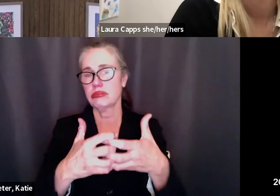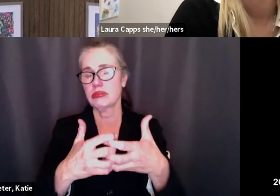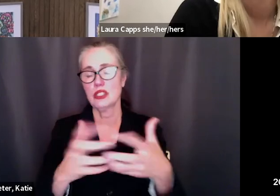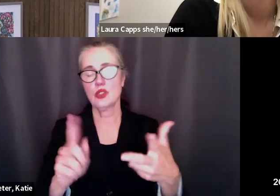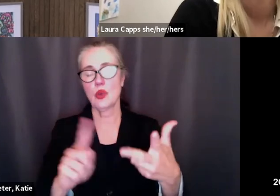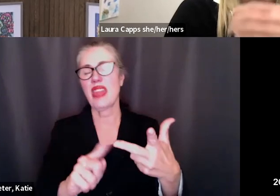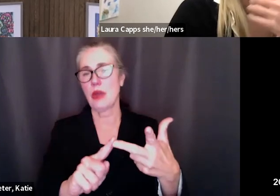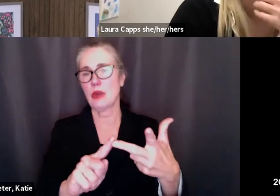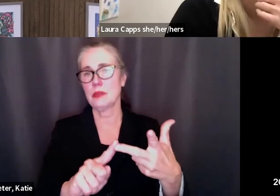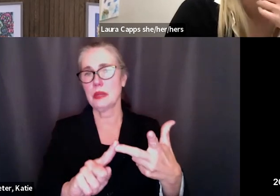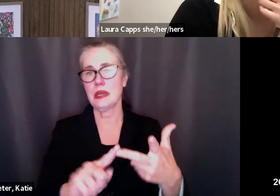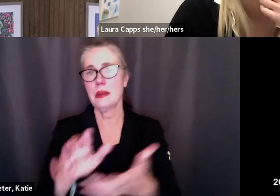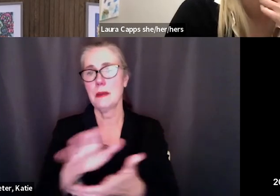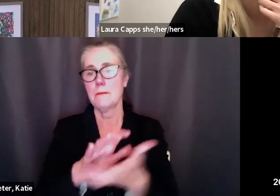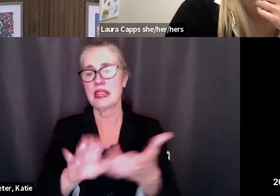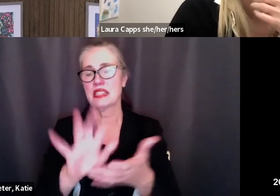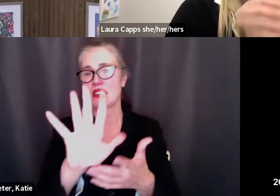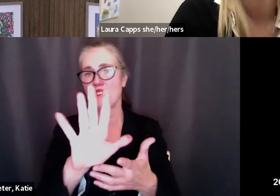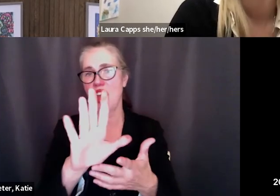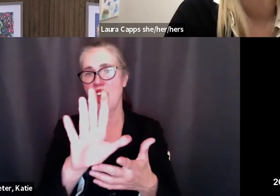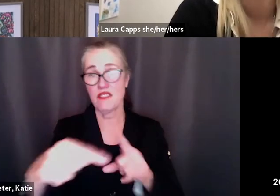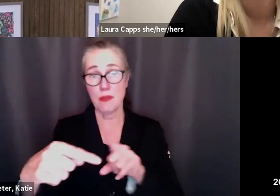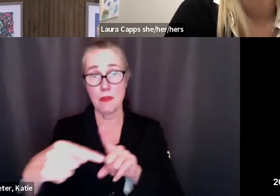um certainly miss alvarez